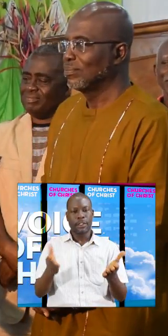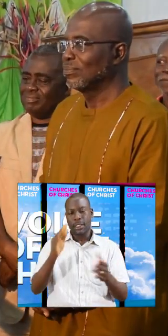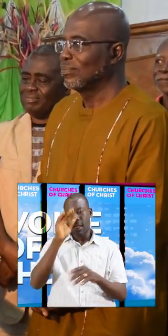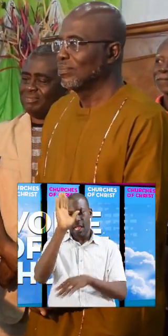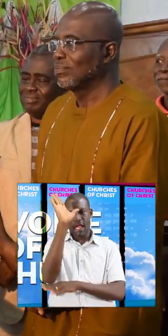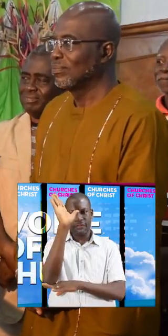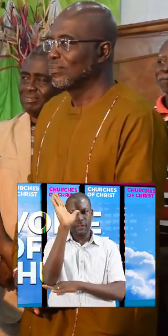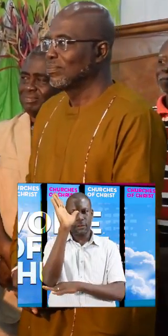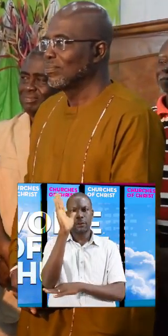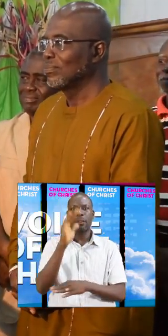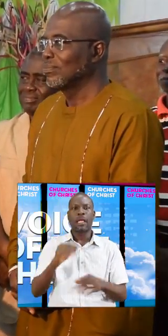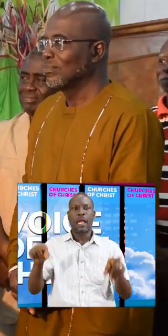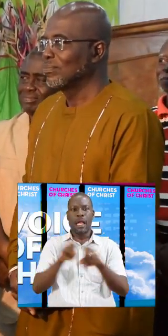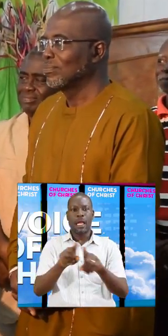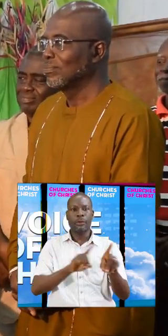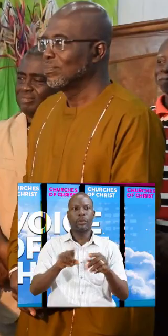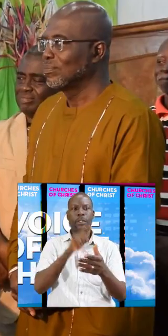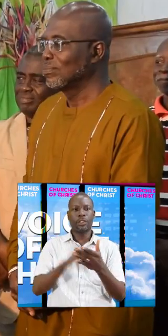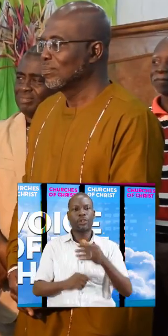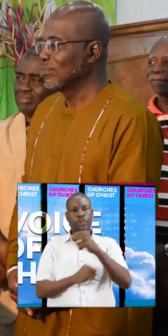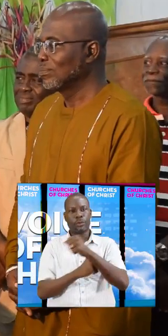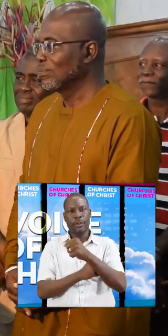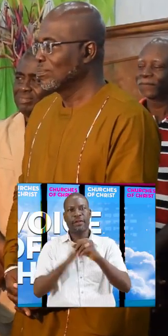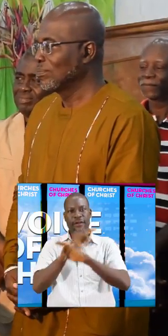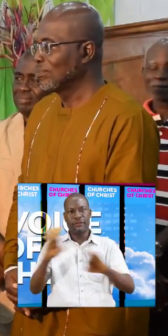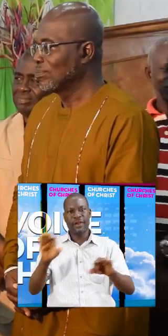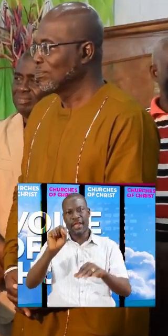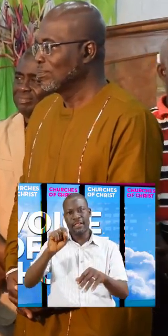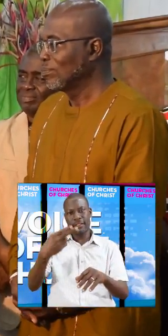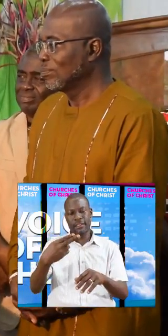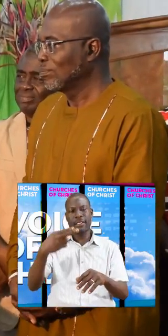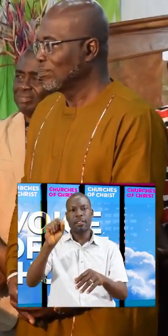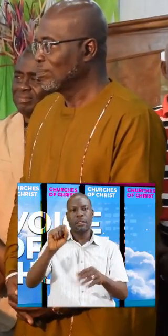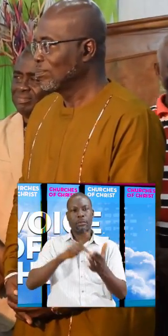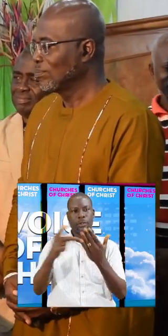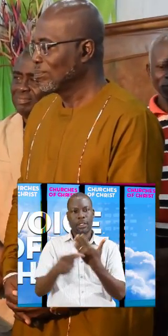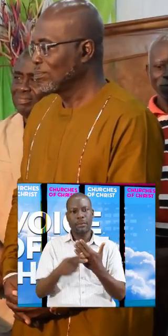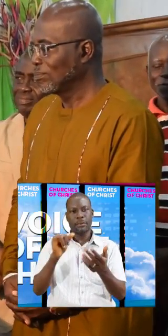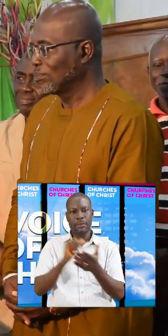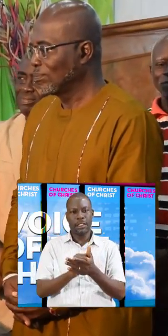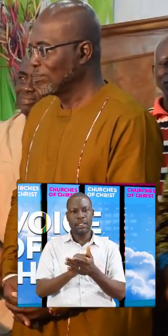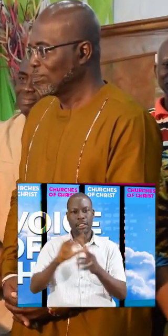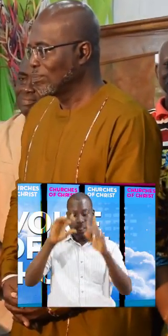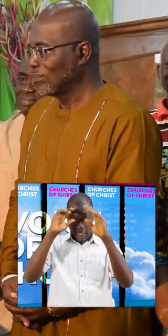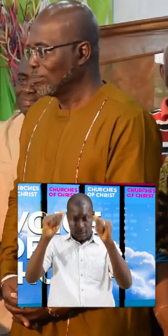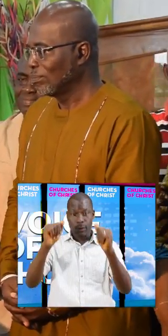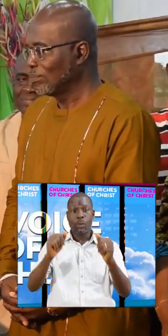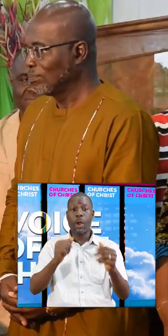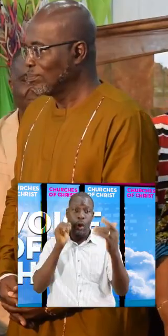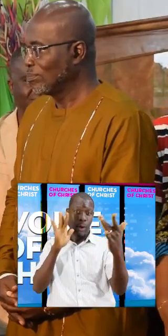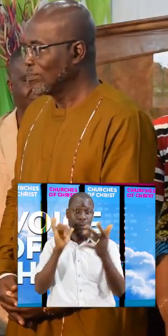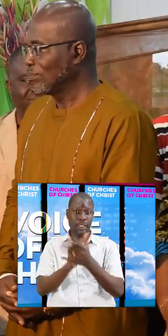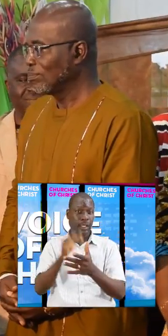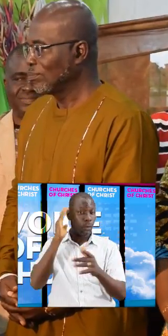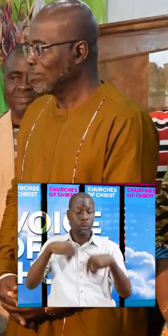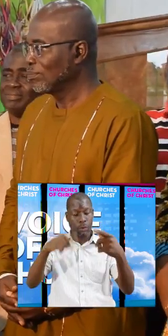This afternoon, that we do this in support of the free SHS program that has been rolled out by the government. And we are hoping that this